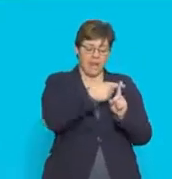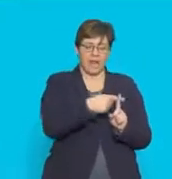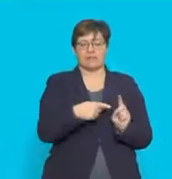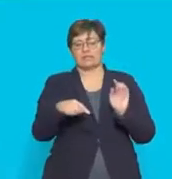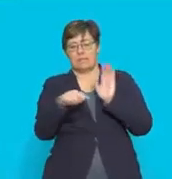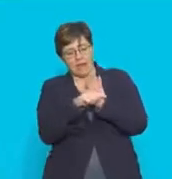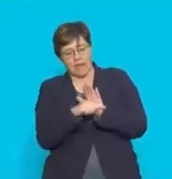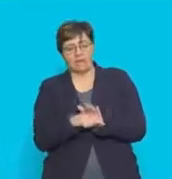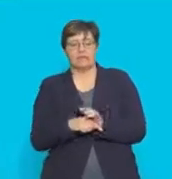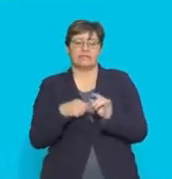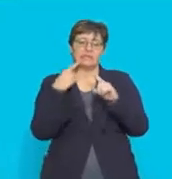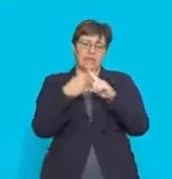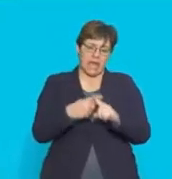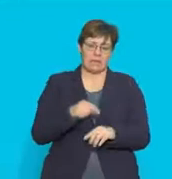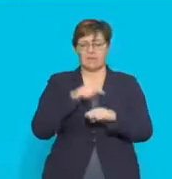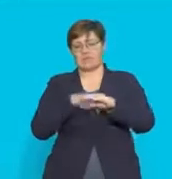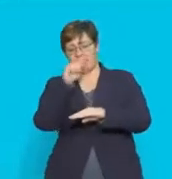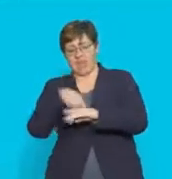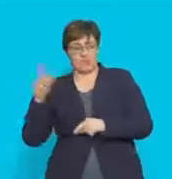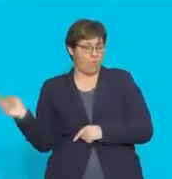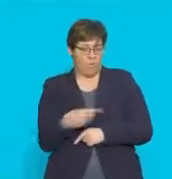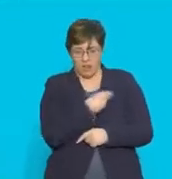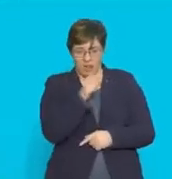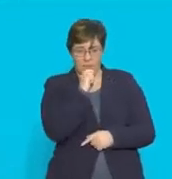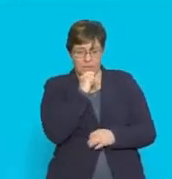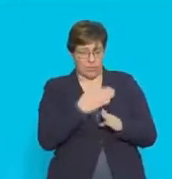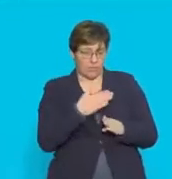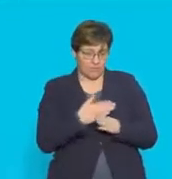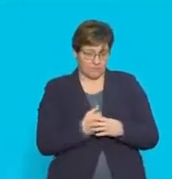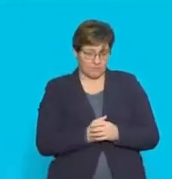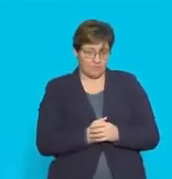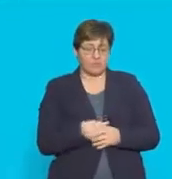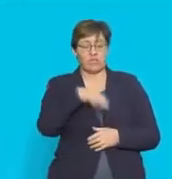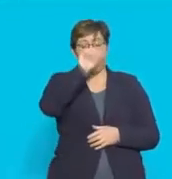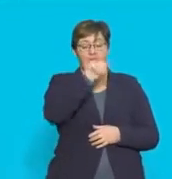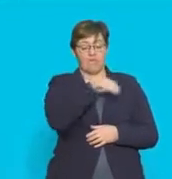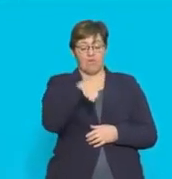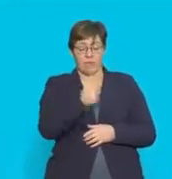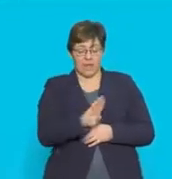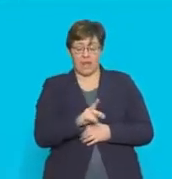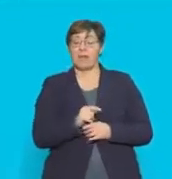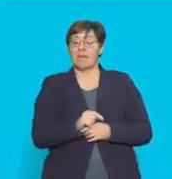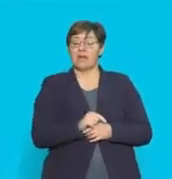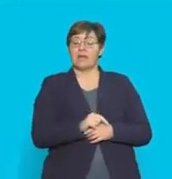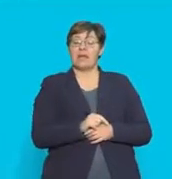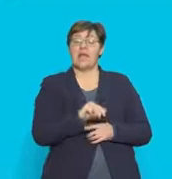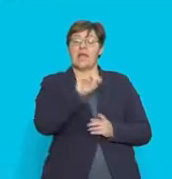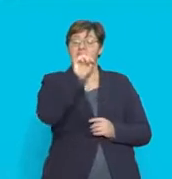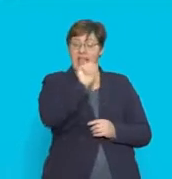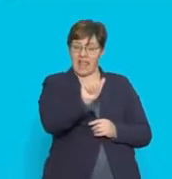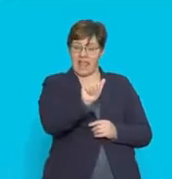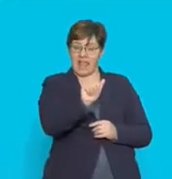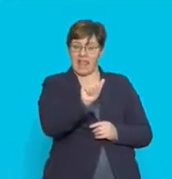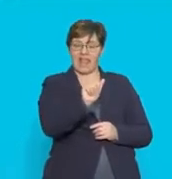a rational number is a number that can be written as A over B, where A is an element of